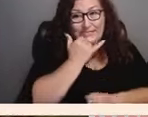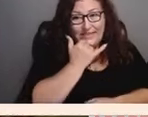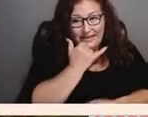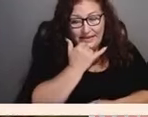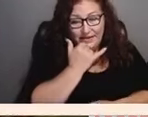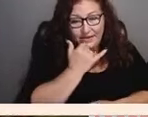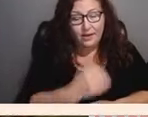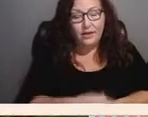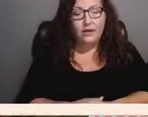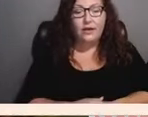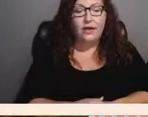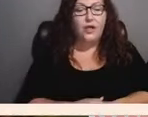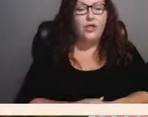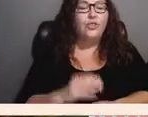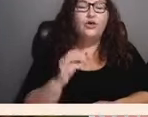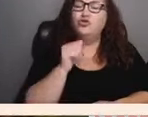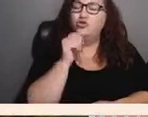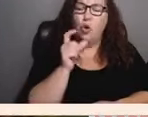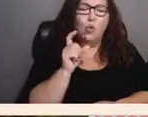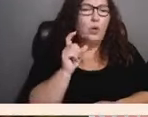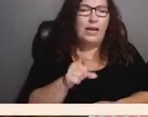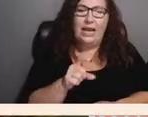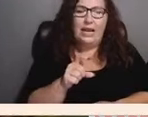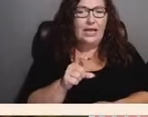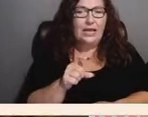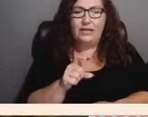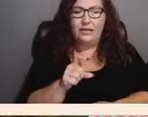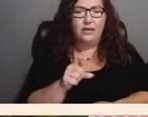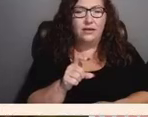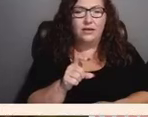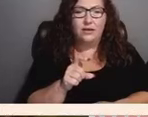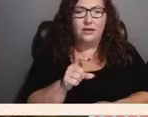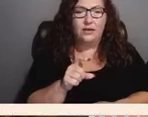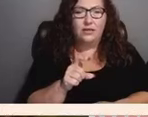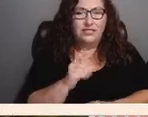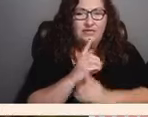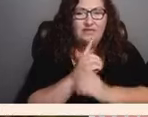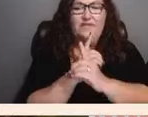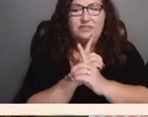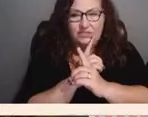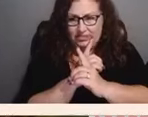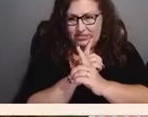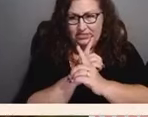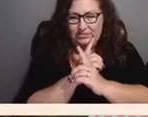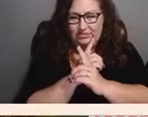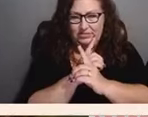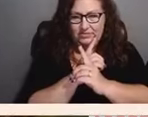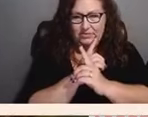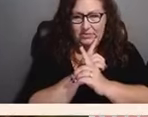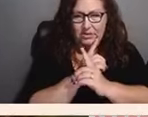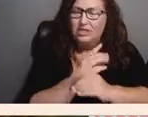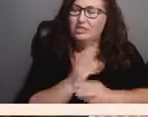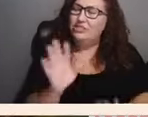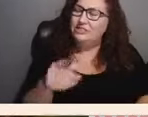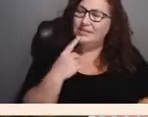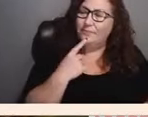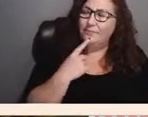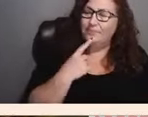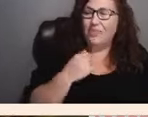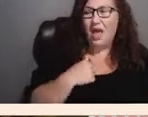is no need to get on the defense. Just say, baby, I'm